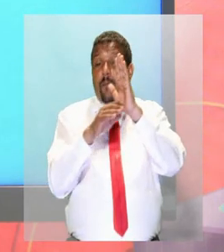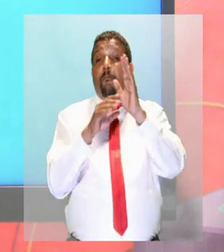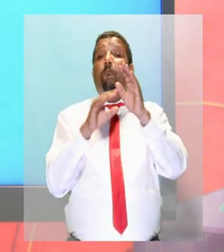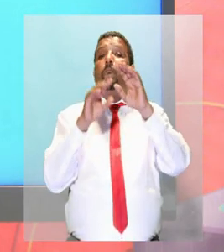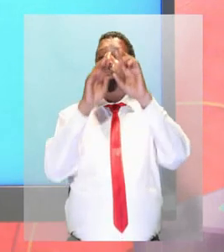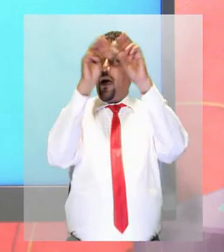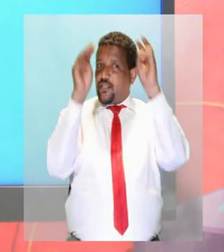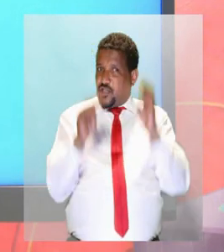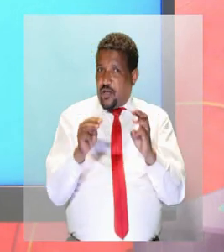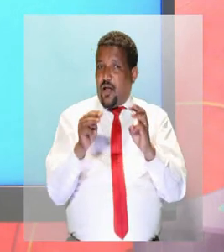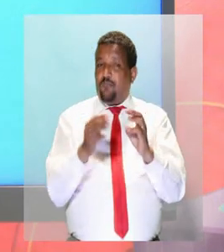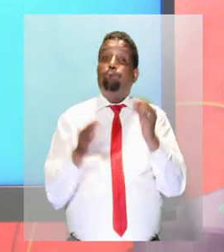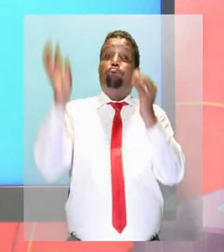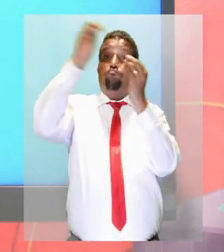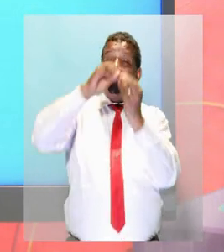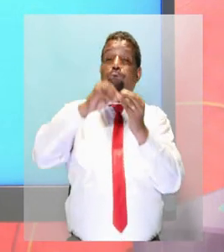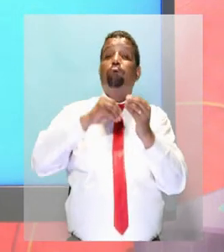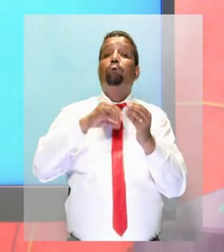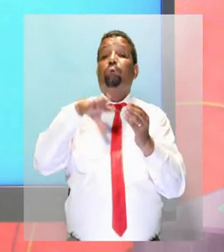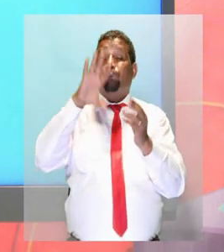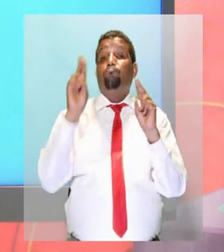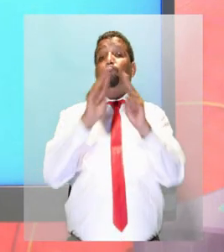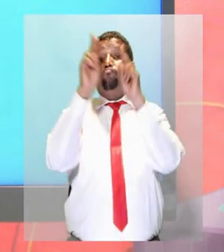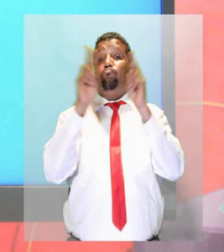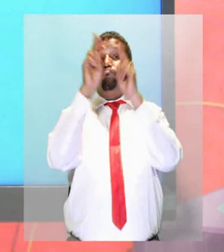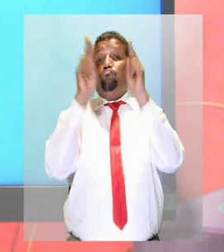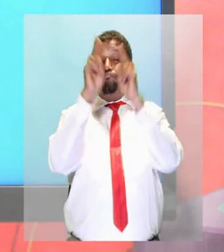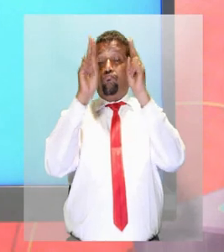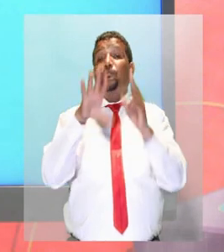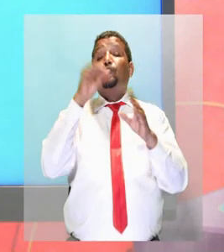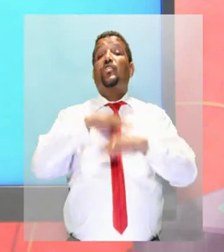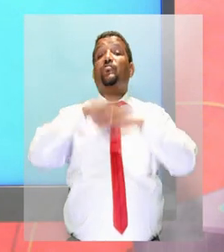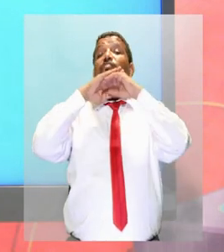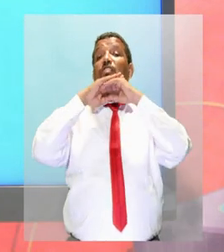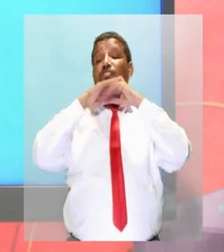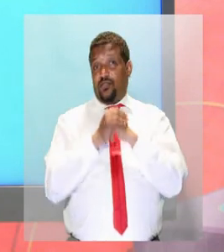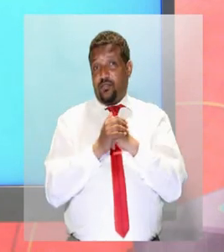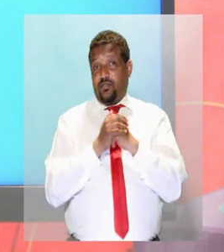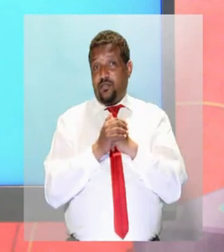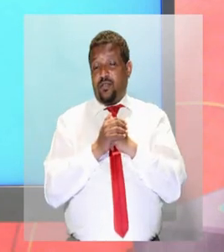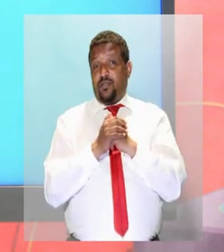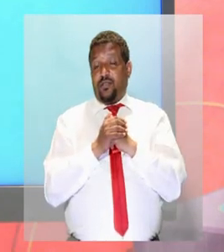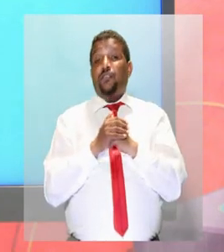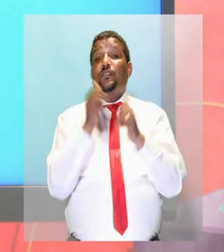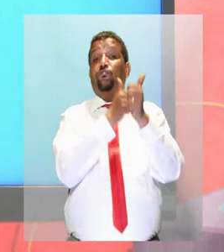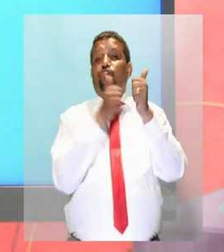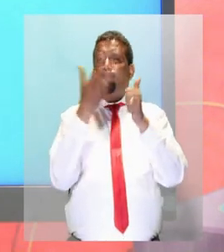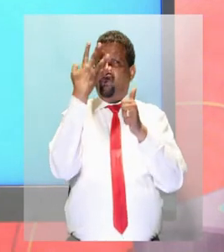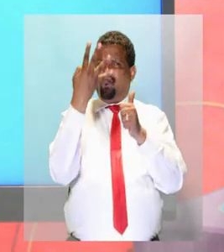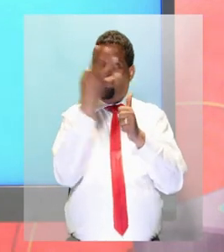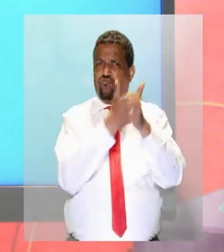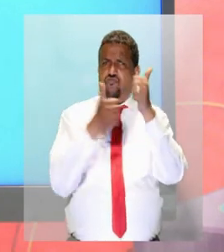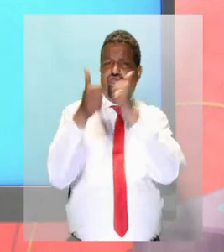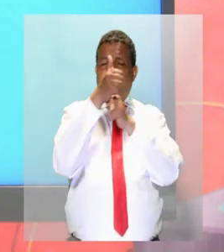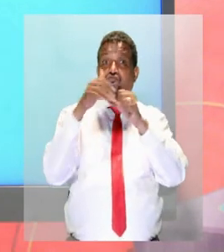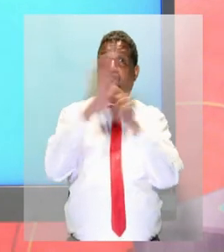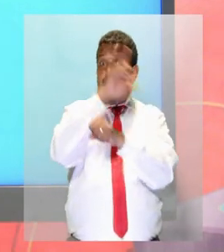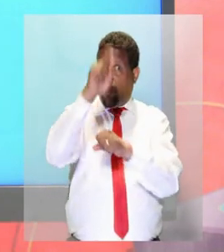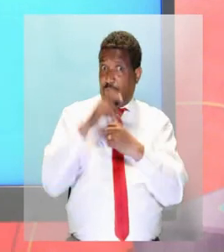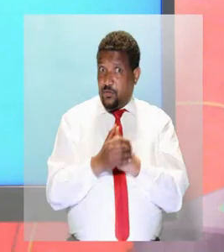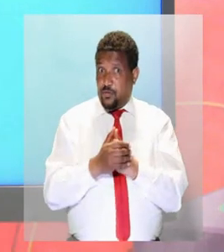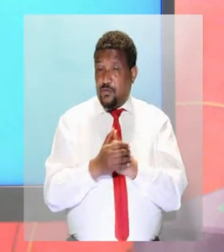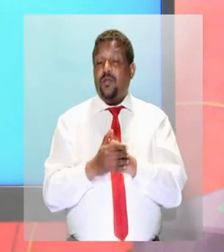decline the satisfaction that we get from additional consumption, these four preconditions must be fulfilled. First